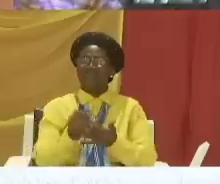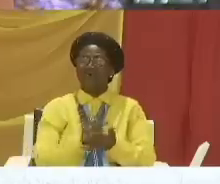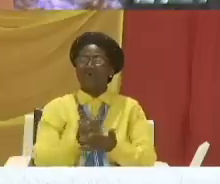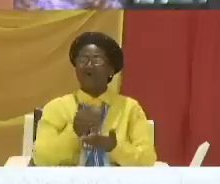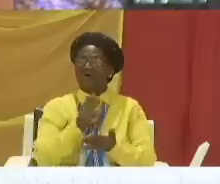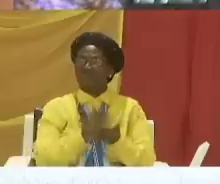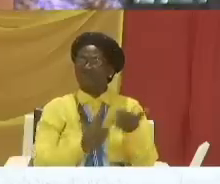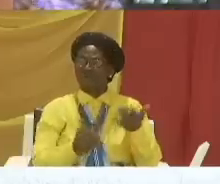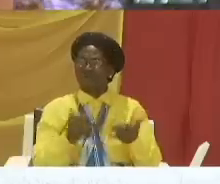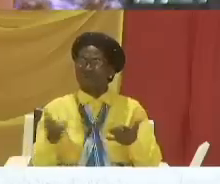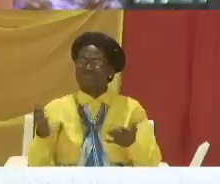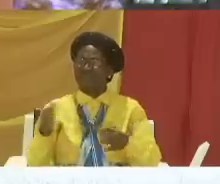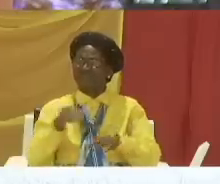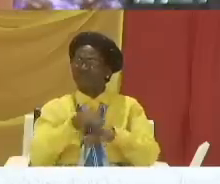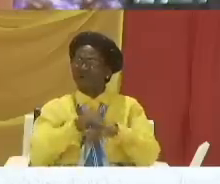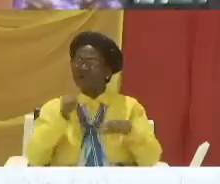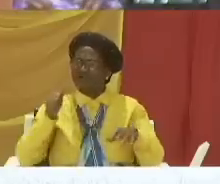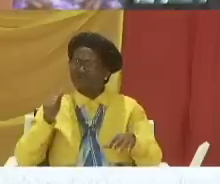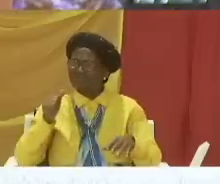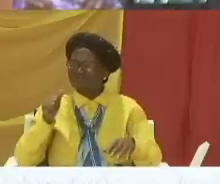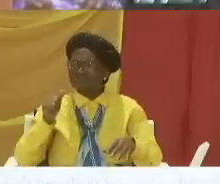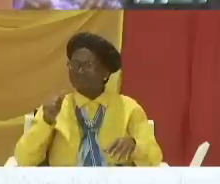contract.